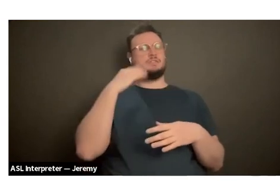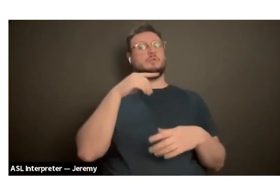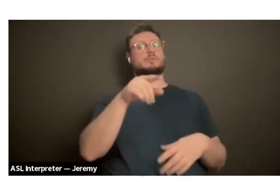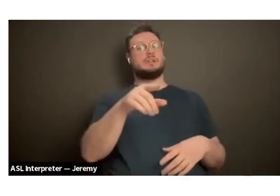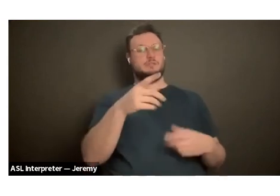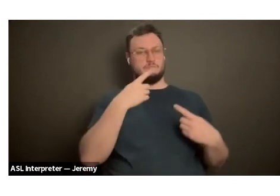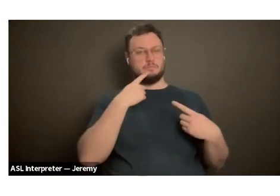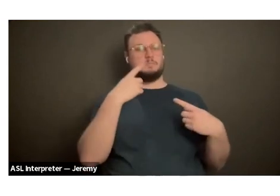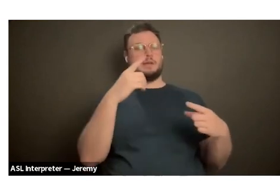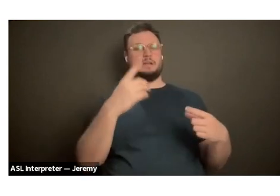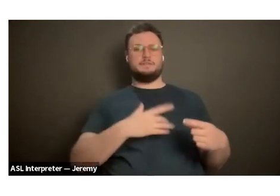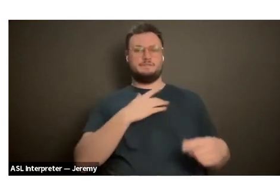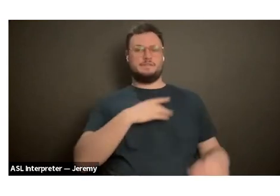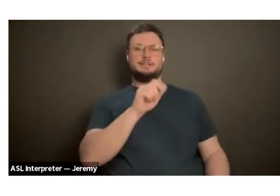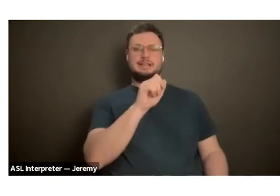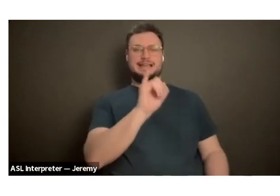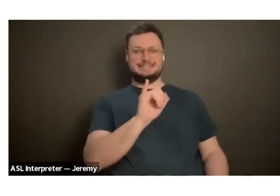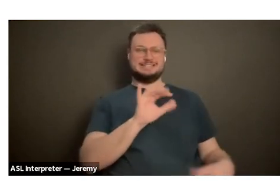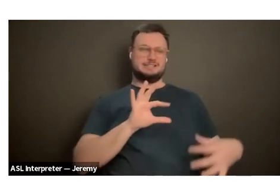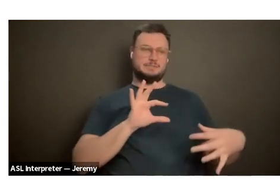stranger? Stranger is in quotes.